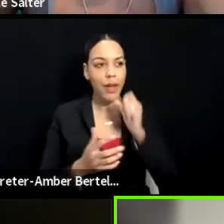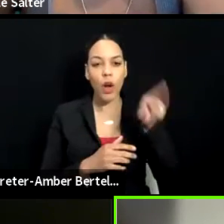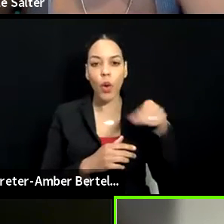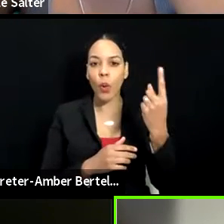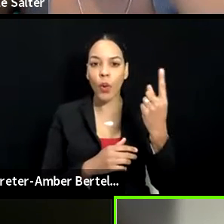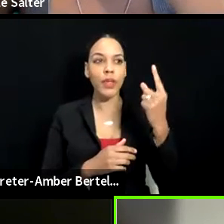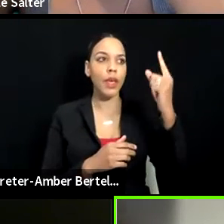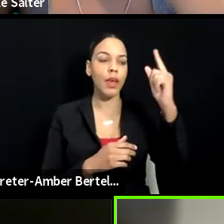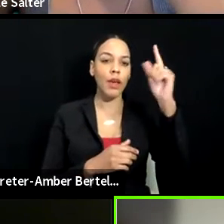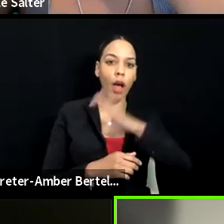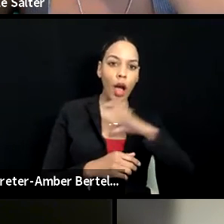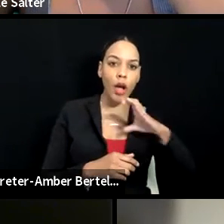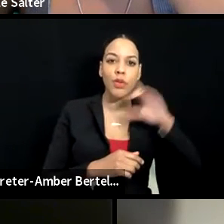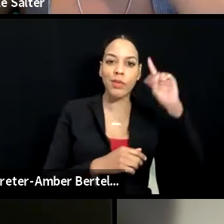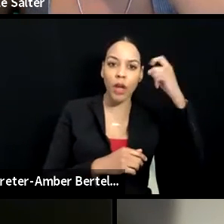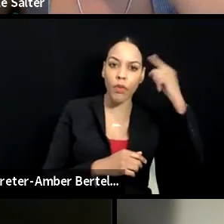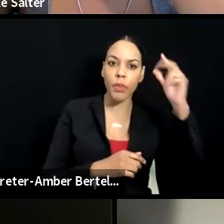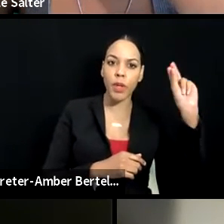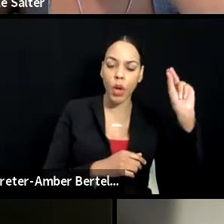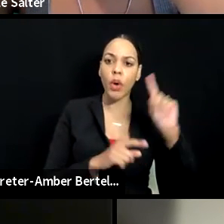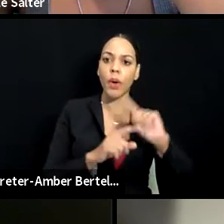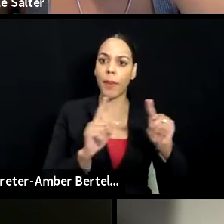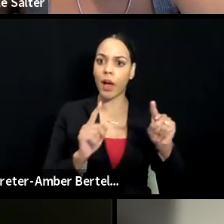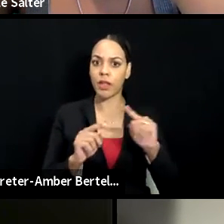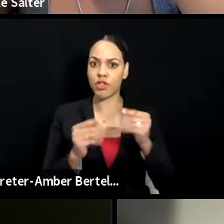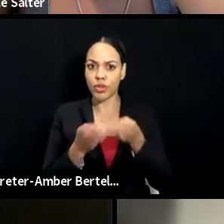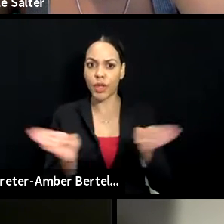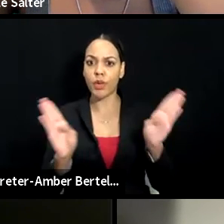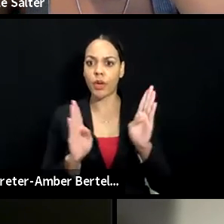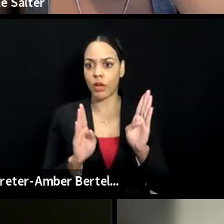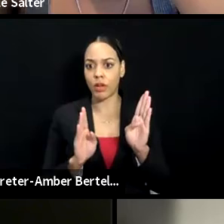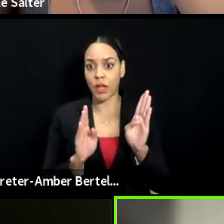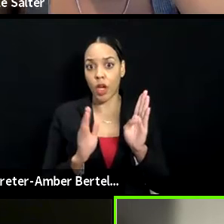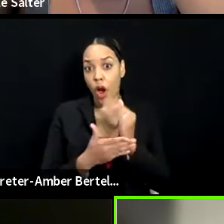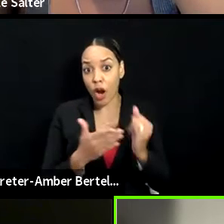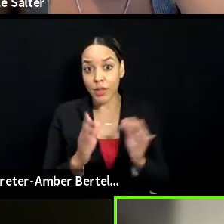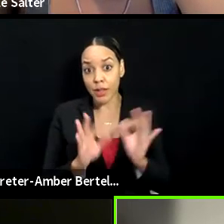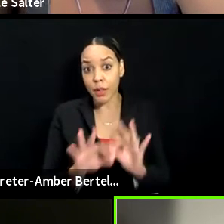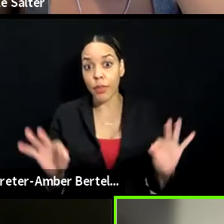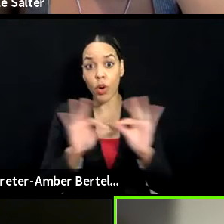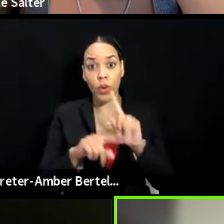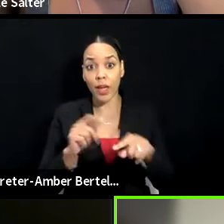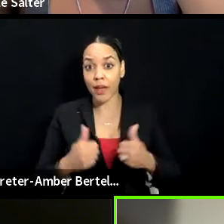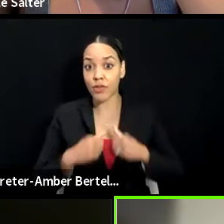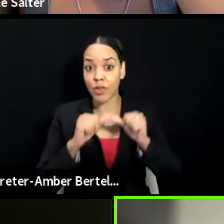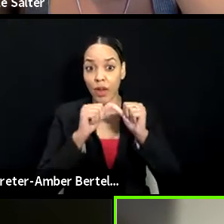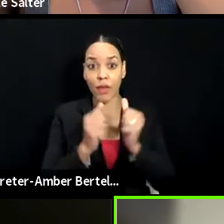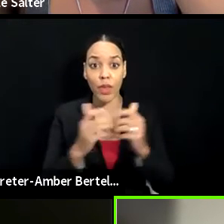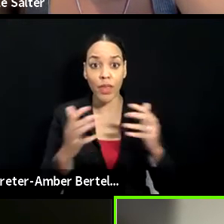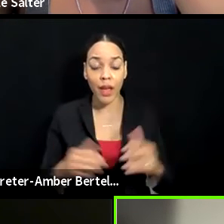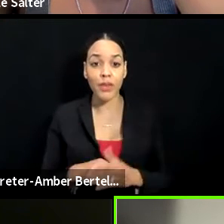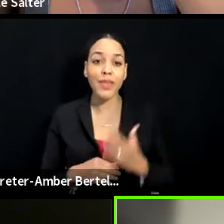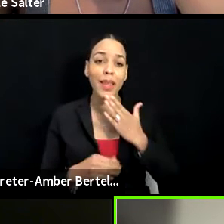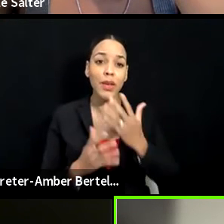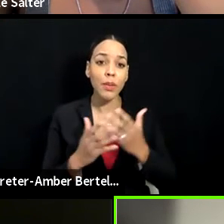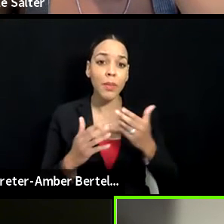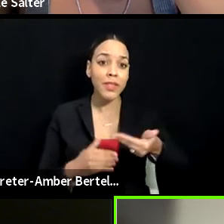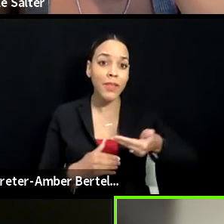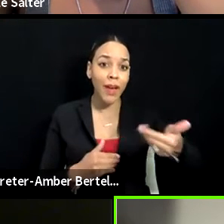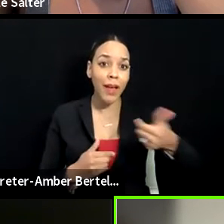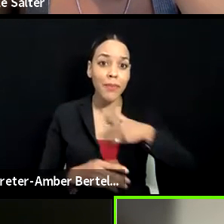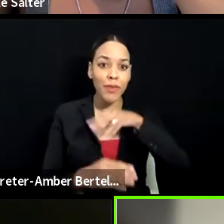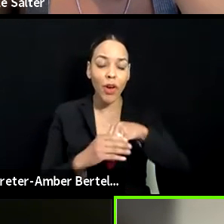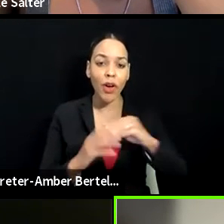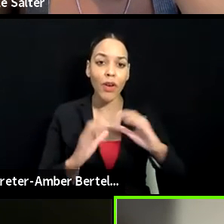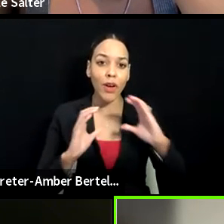how critical the arts are and how we can't survive without them. So thank you so much for inviting me to this conversation today. And